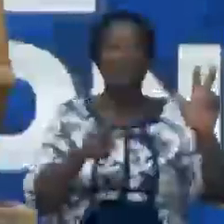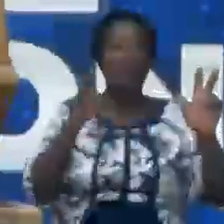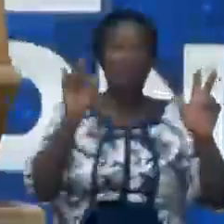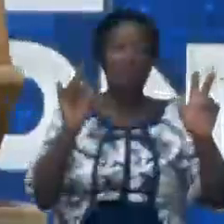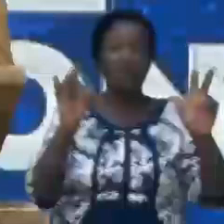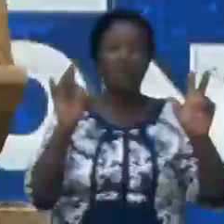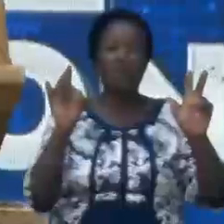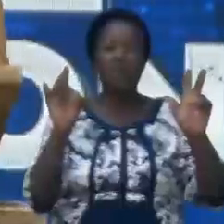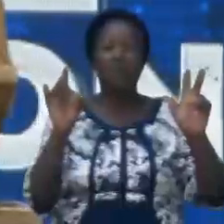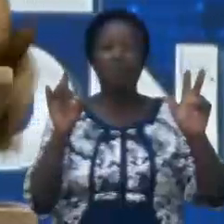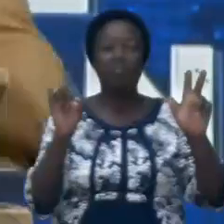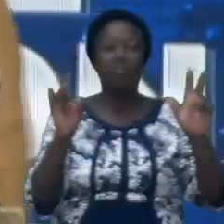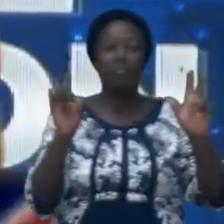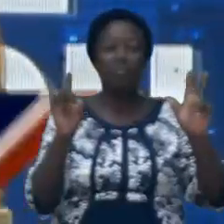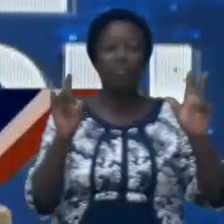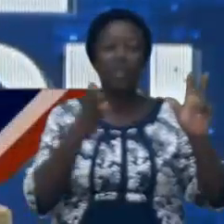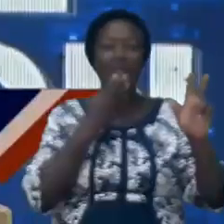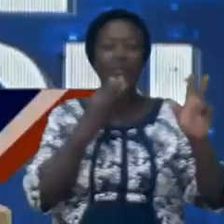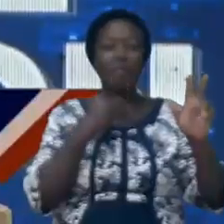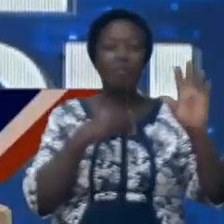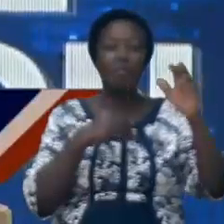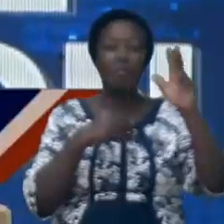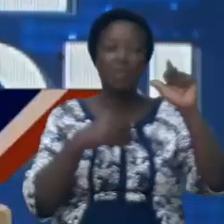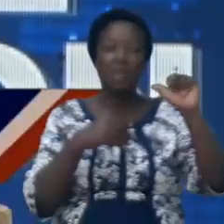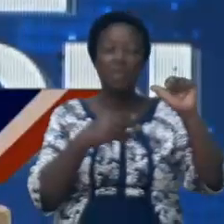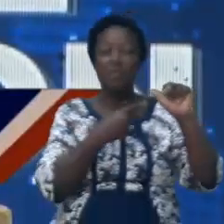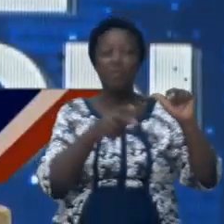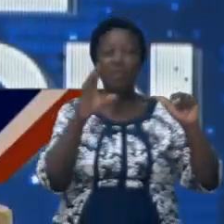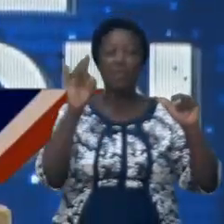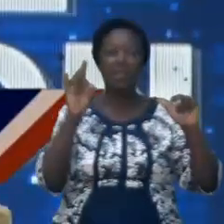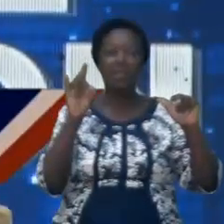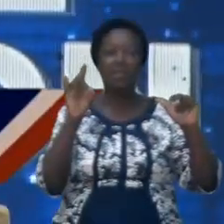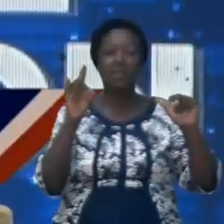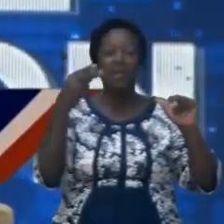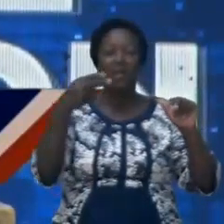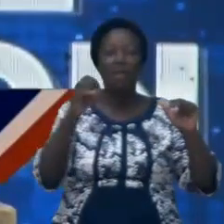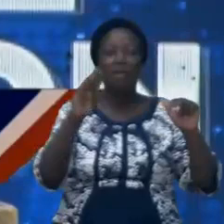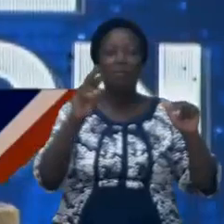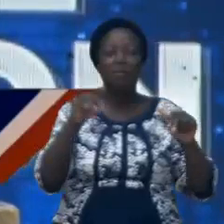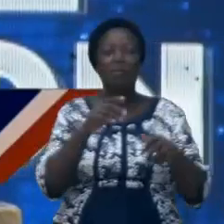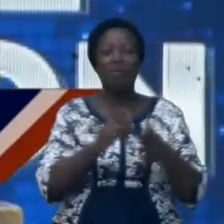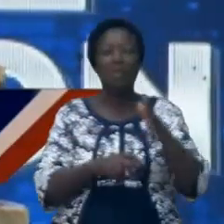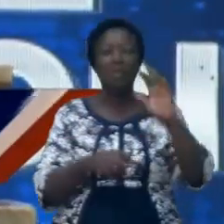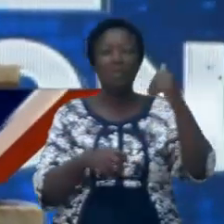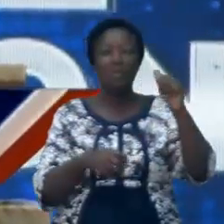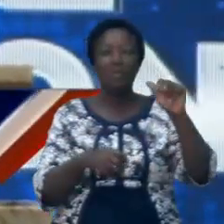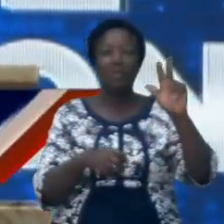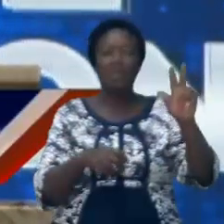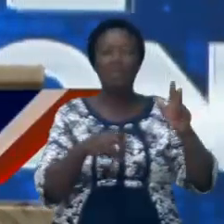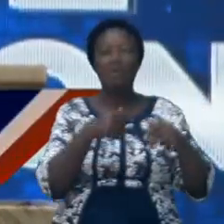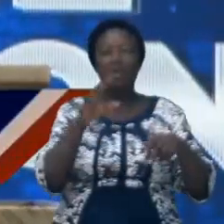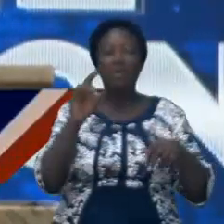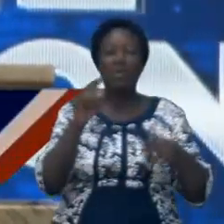from verse 8. Hebrews chapter 13, we're looking at verse 8. Jesus